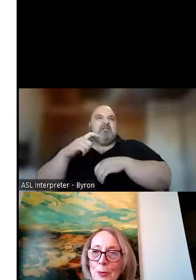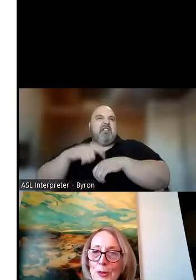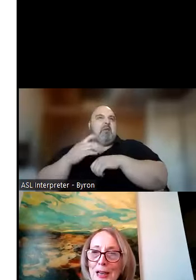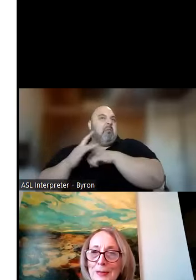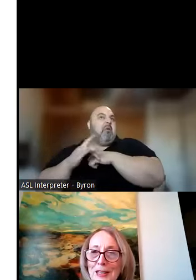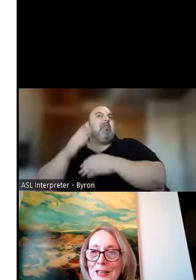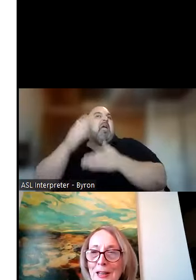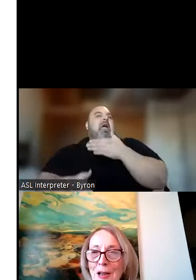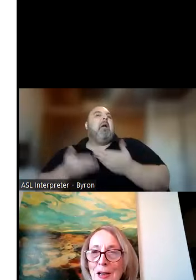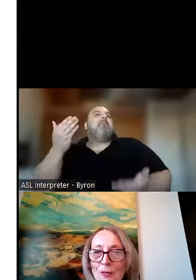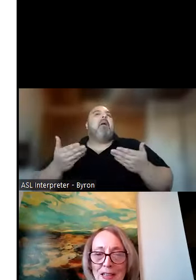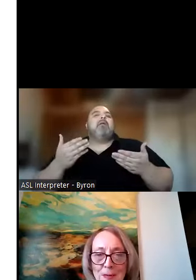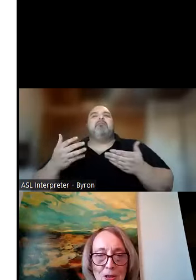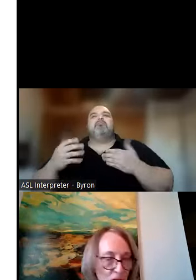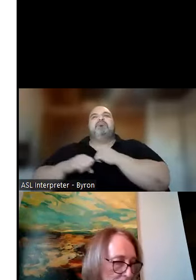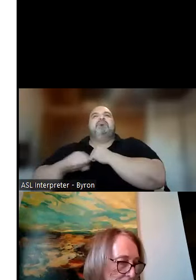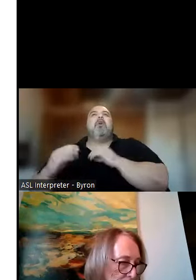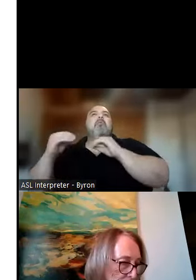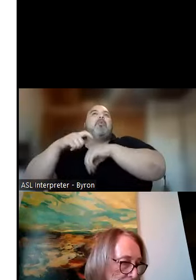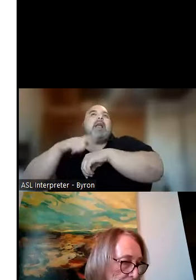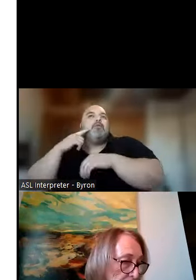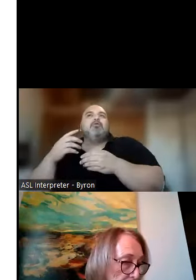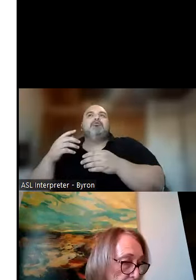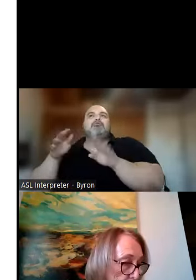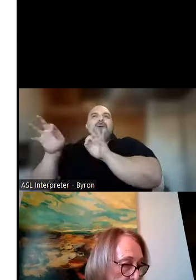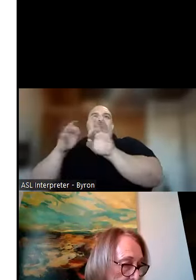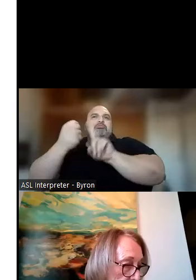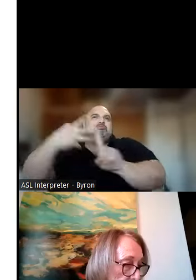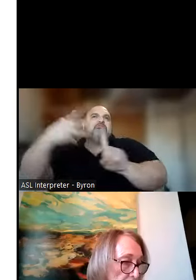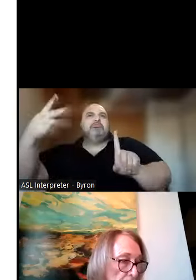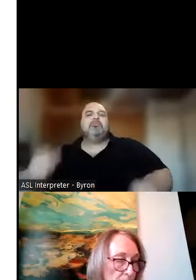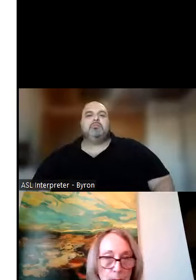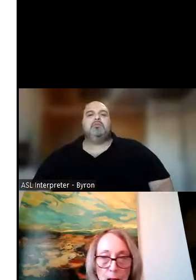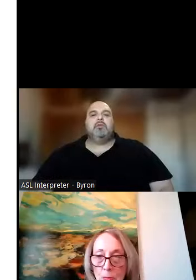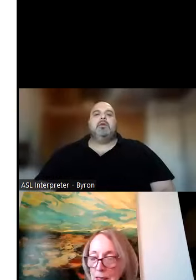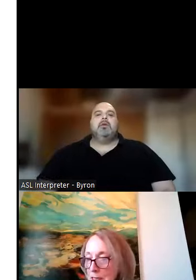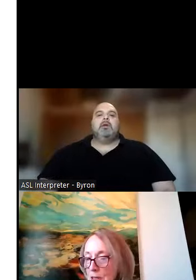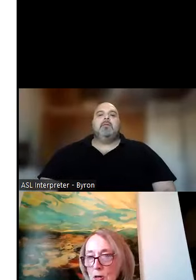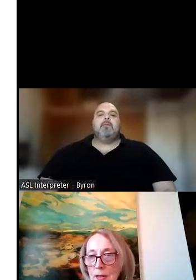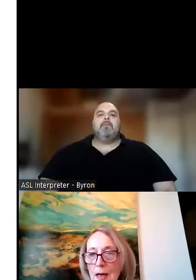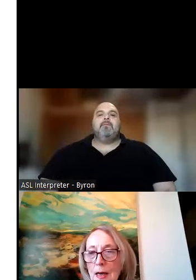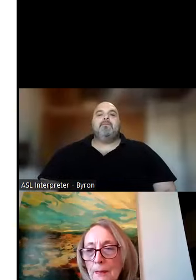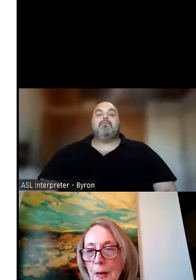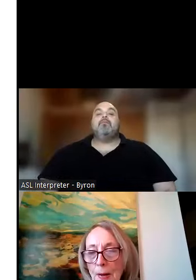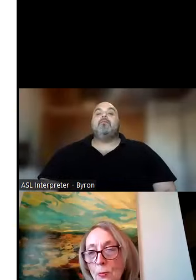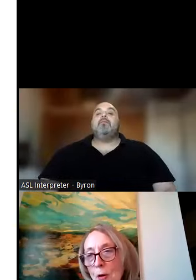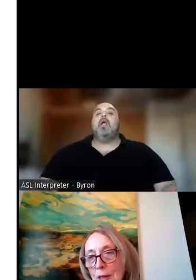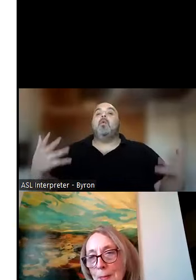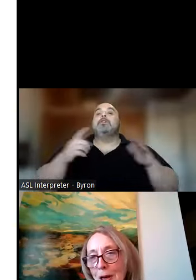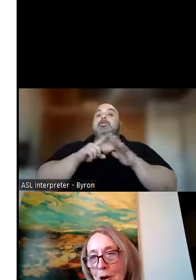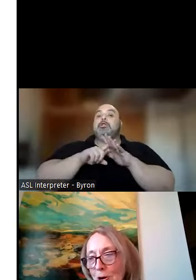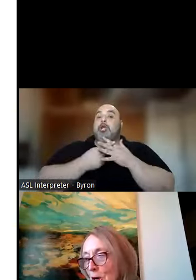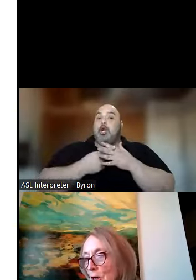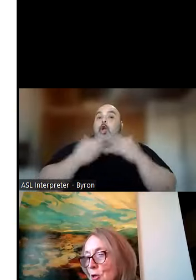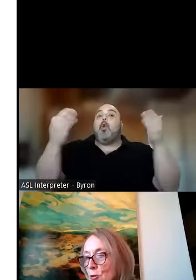people a little more time to provide some additional information. I want to start by